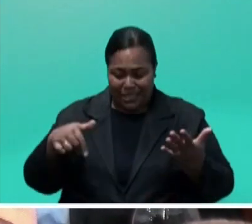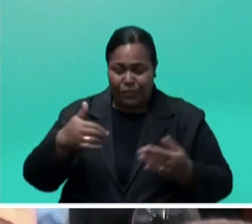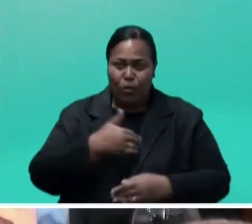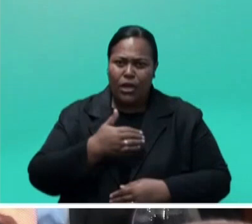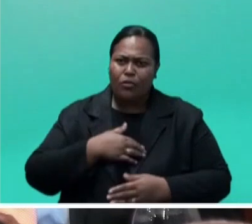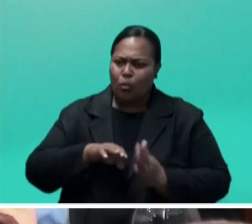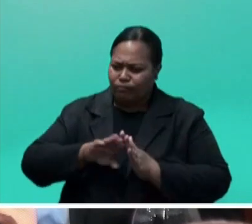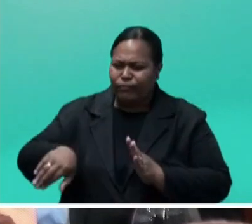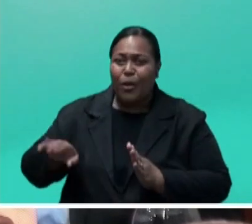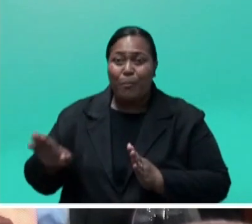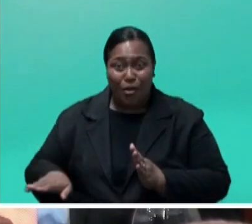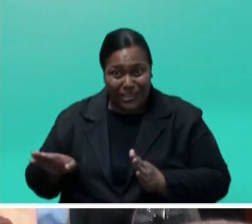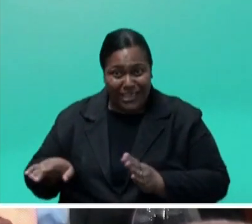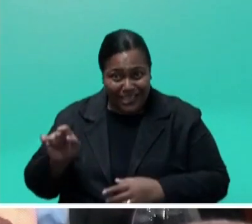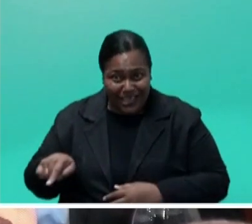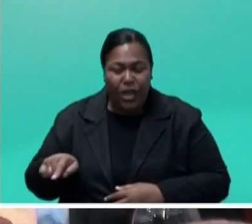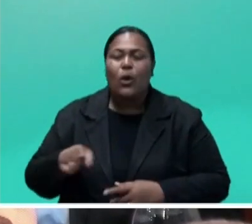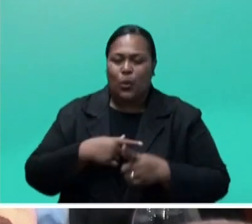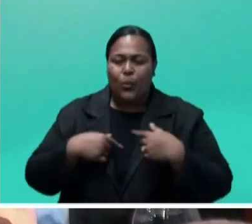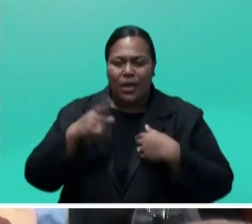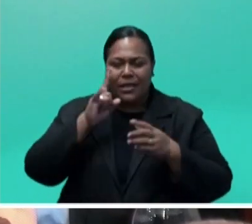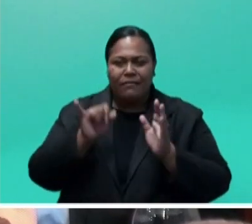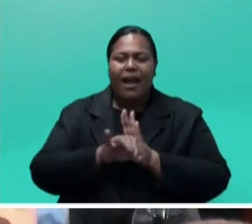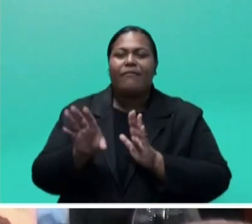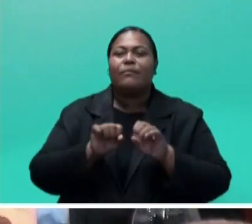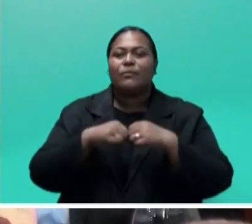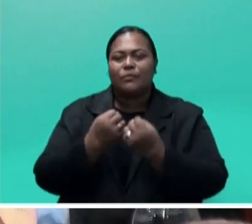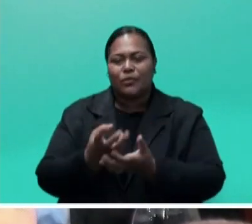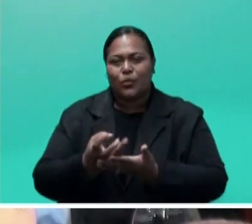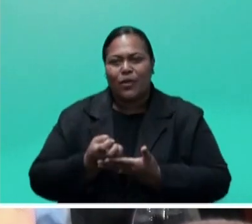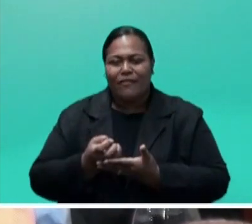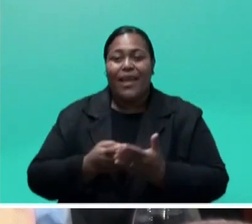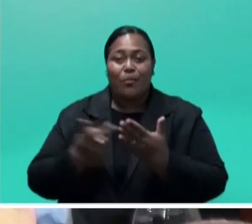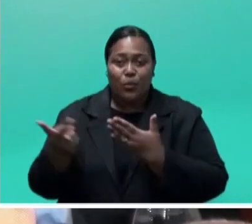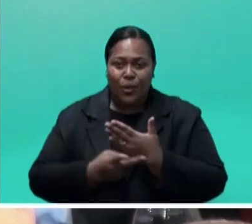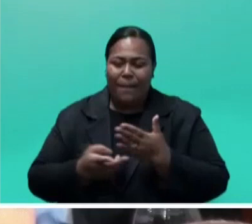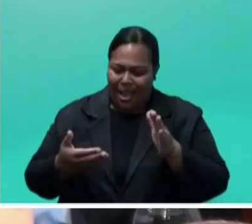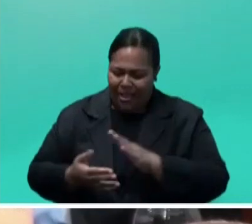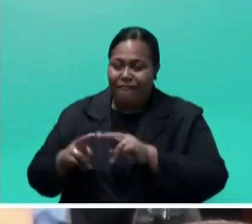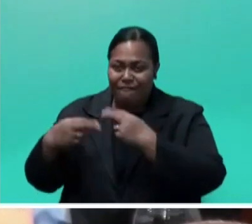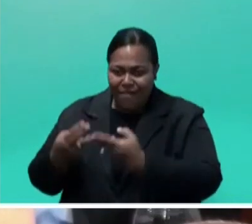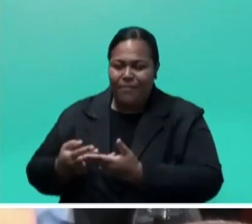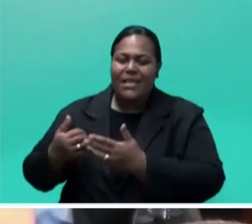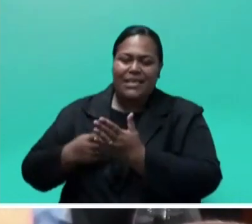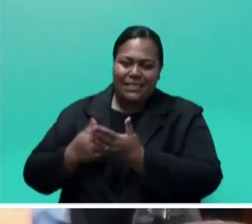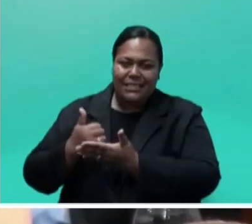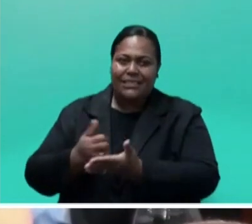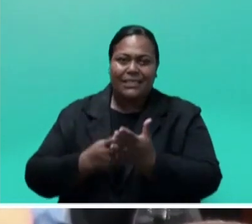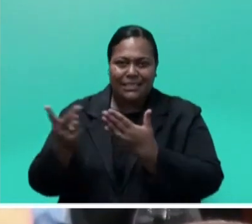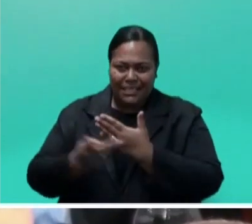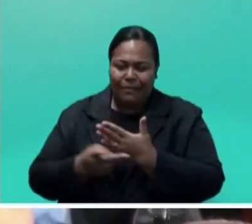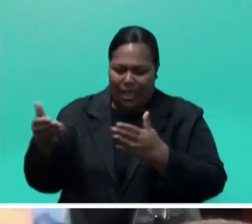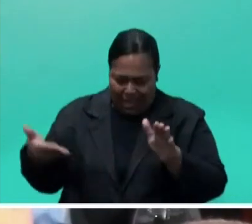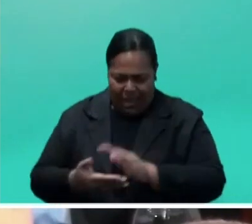are identifying those from the social welfare scheme or the family assistance scheme to be graduated under that